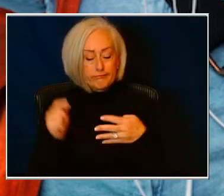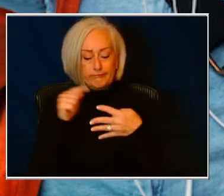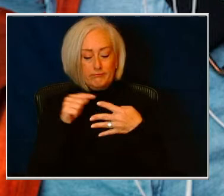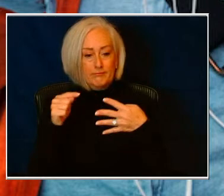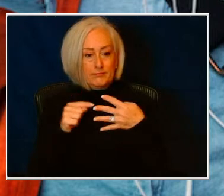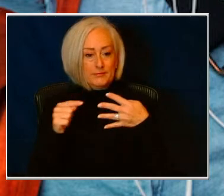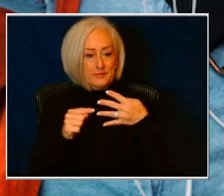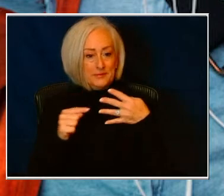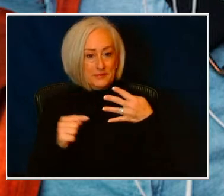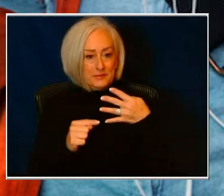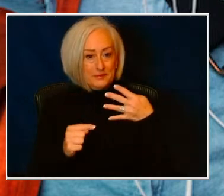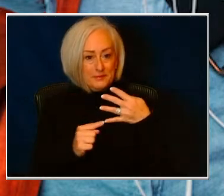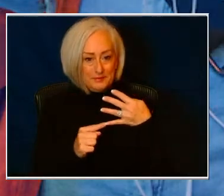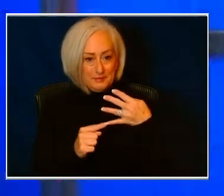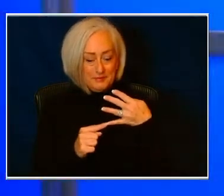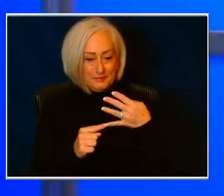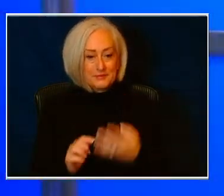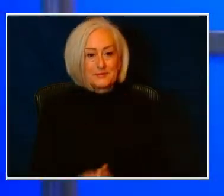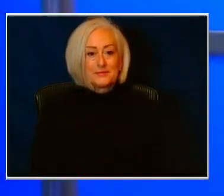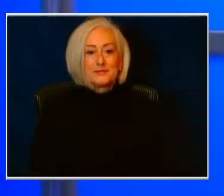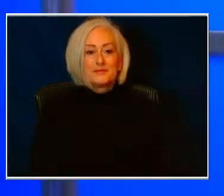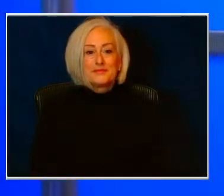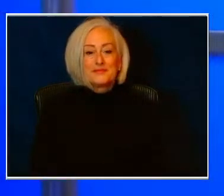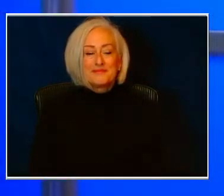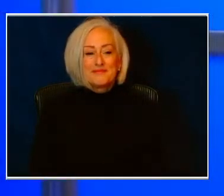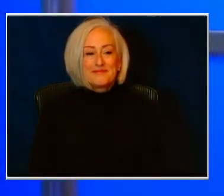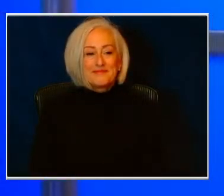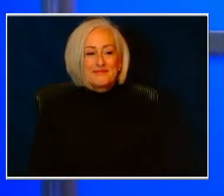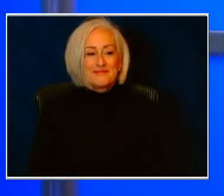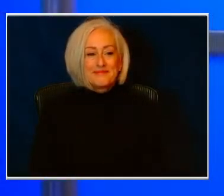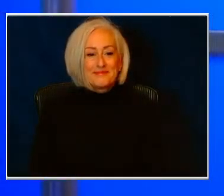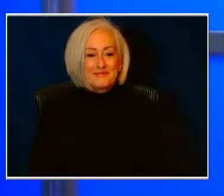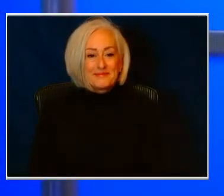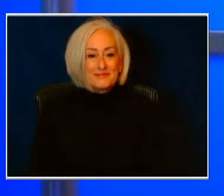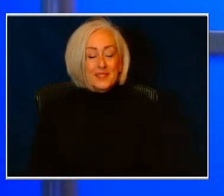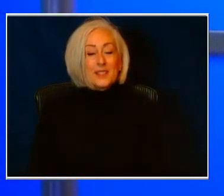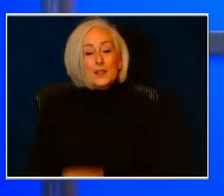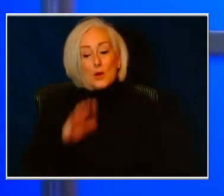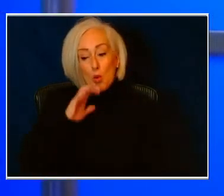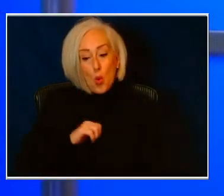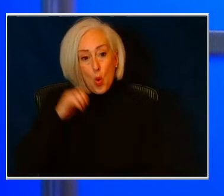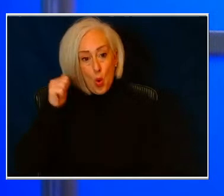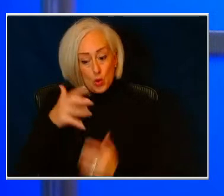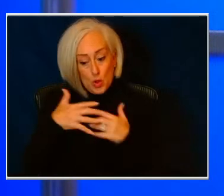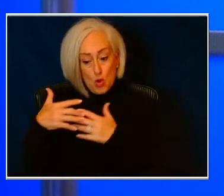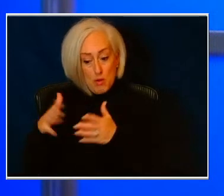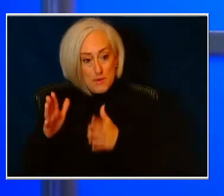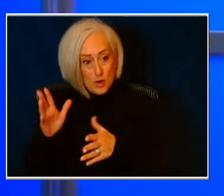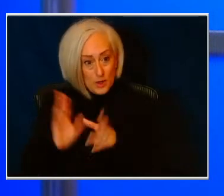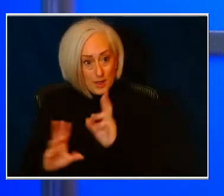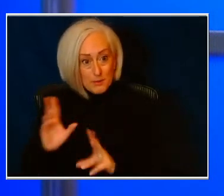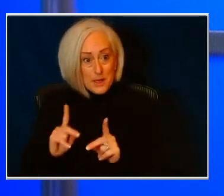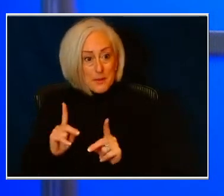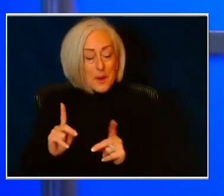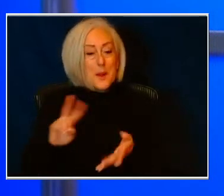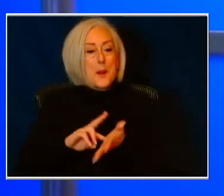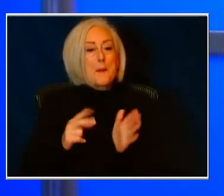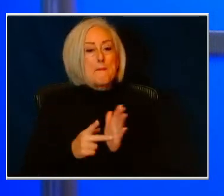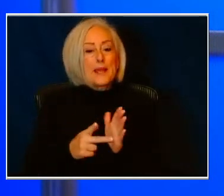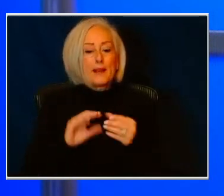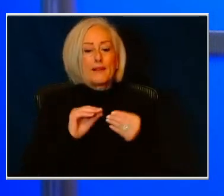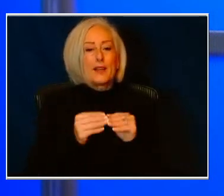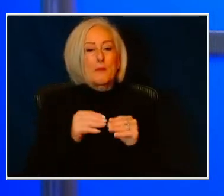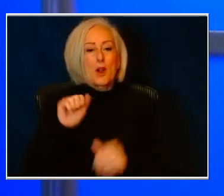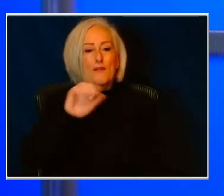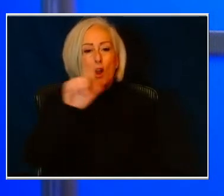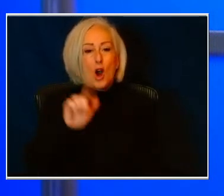those right there on your screen. Well, as the number of older Americans grow, so will the number of Alzheimer's cases. Right now, about